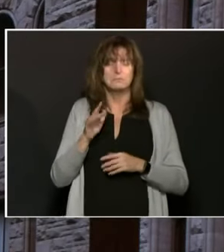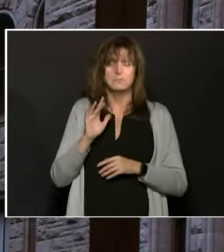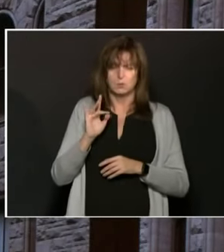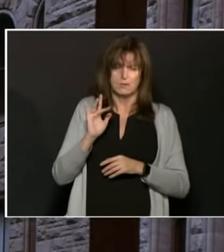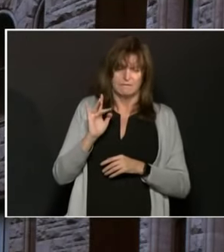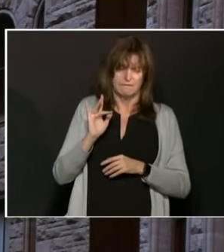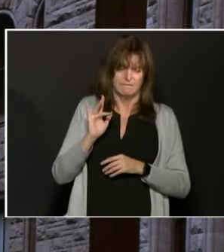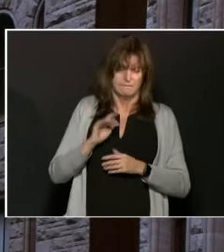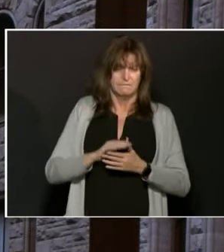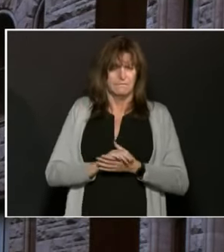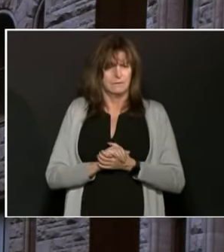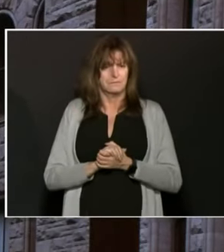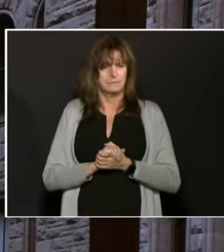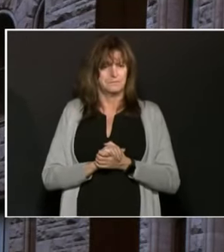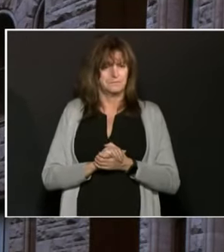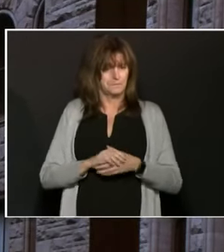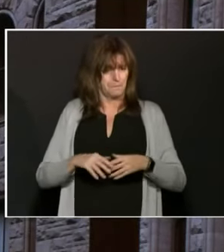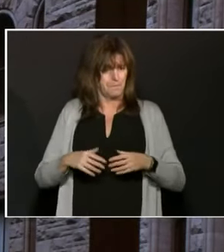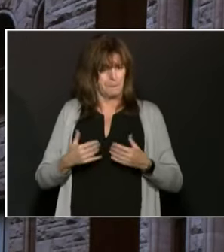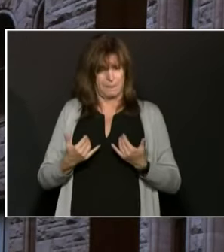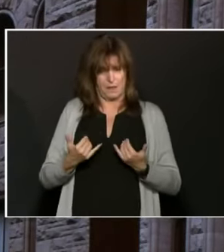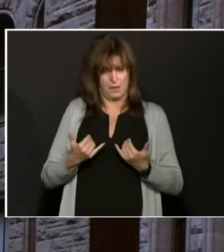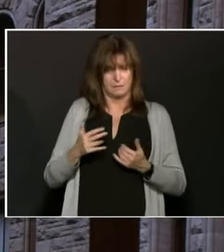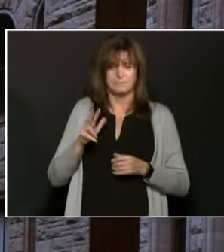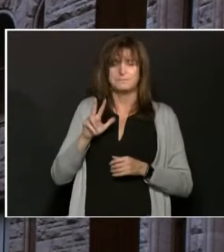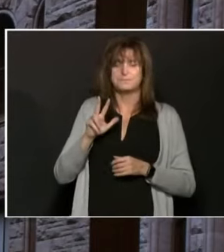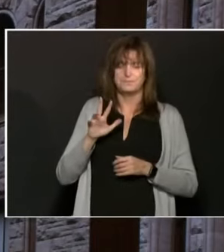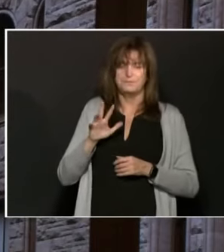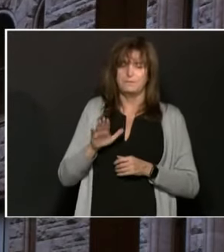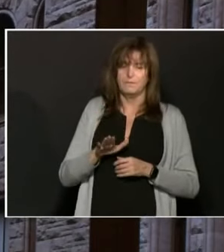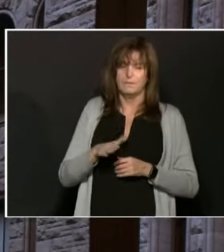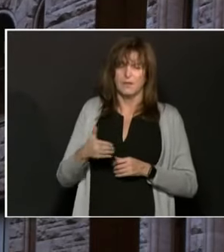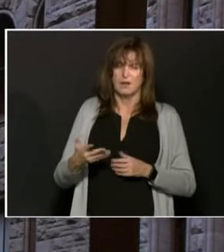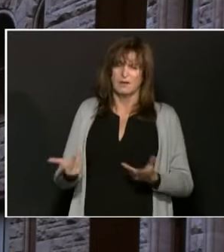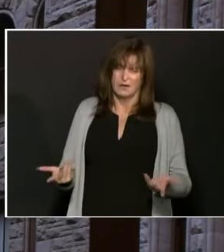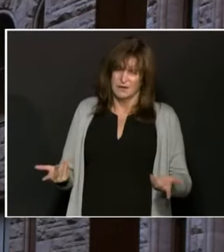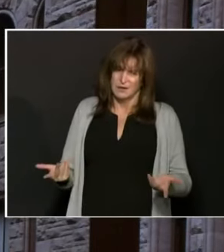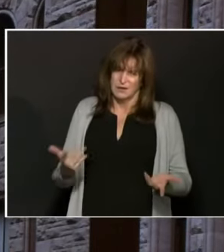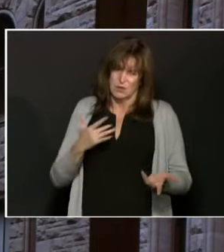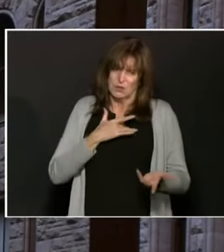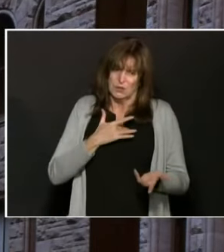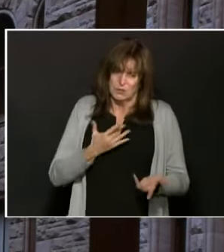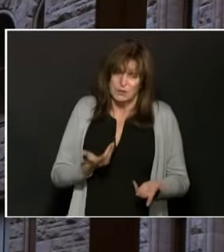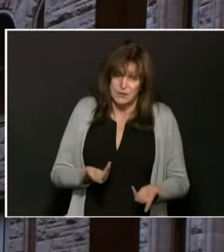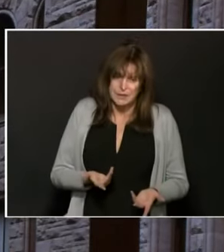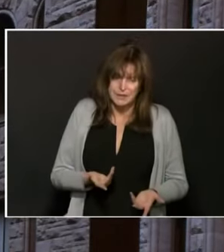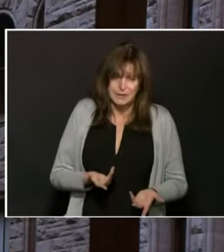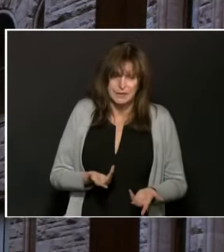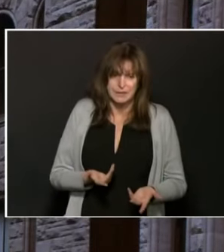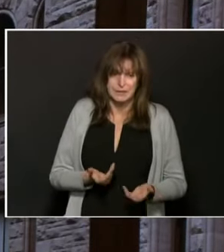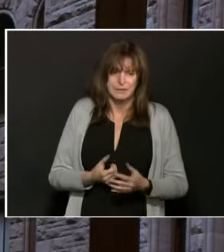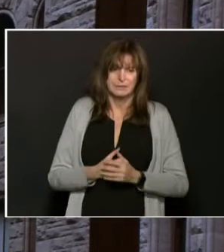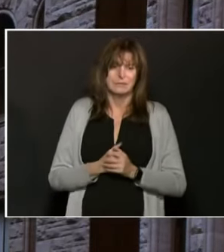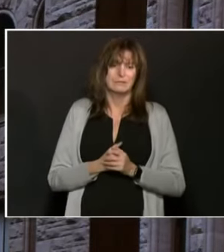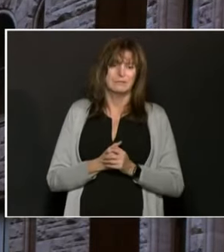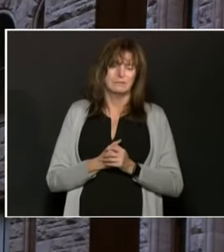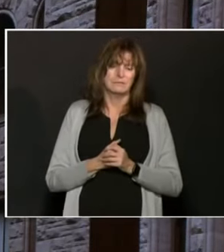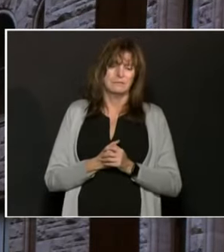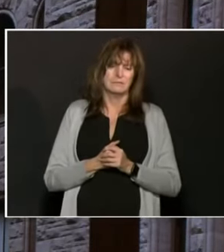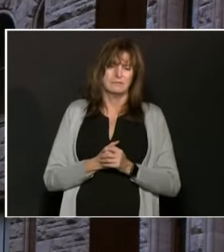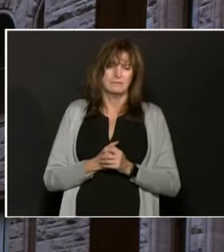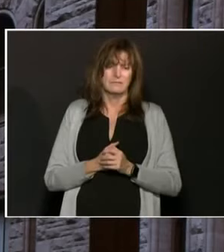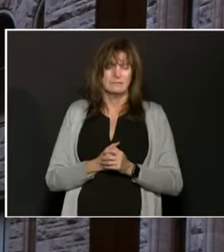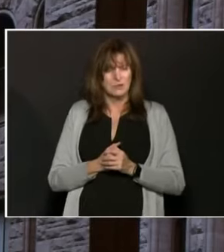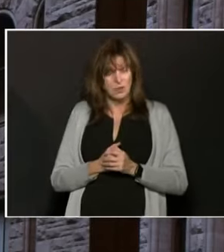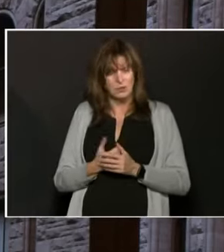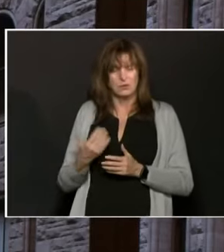or 35 today, reported, unfortunately, as this accrues. And we've had 73 since in the last week since we